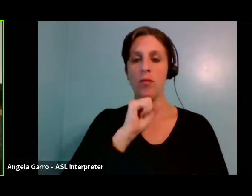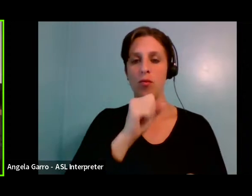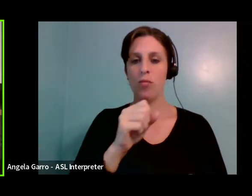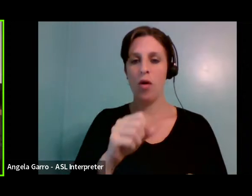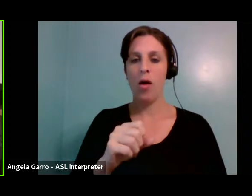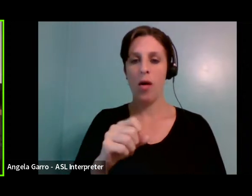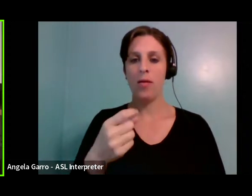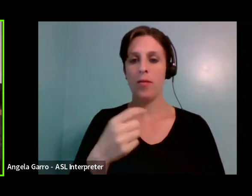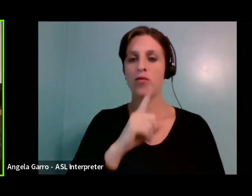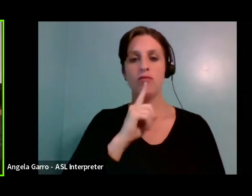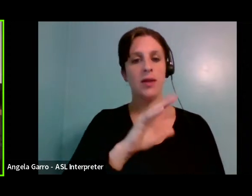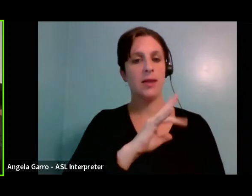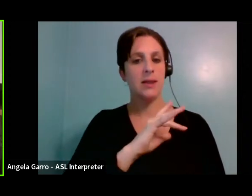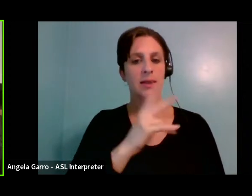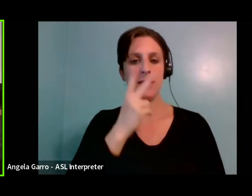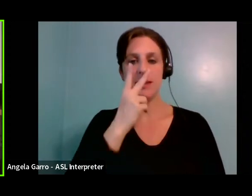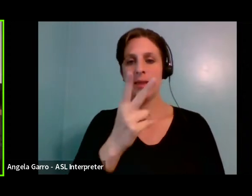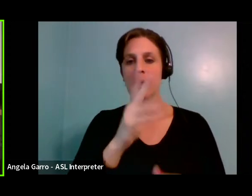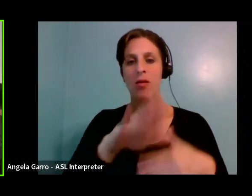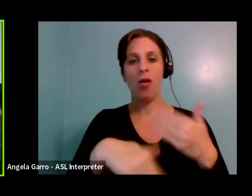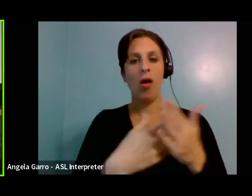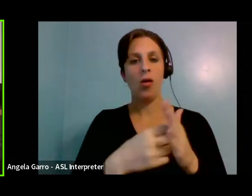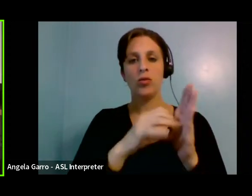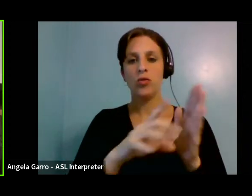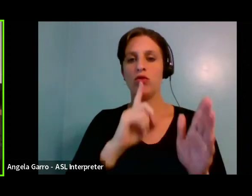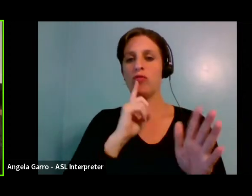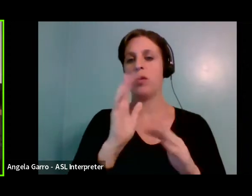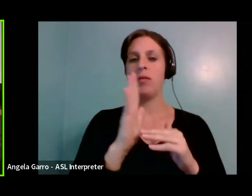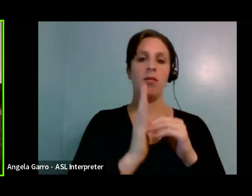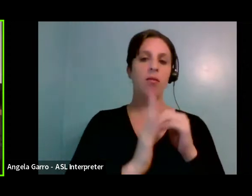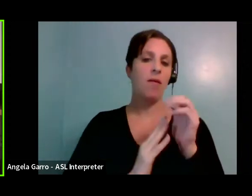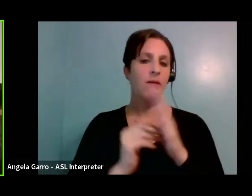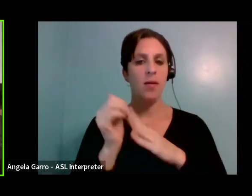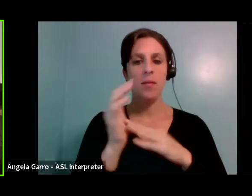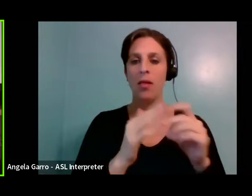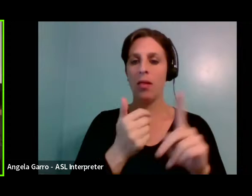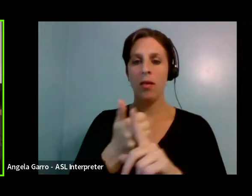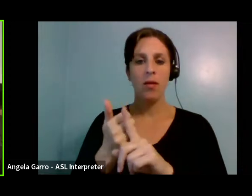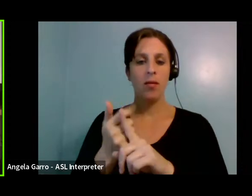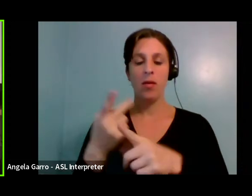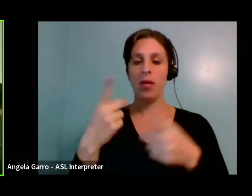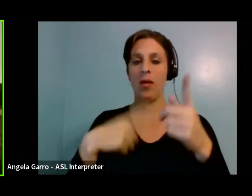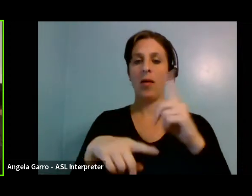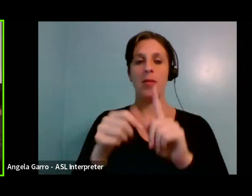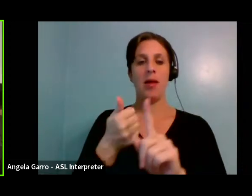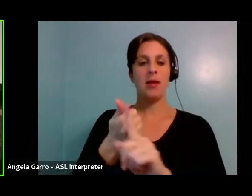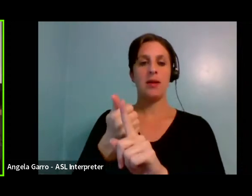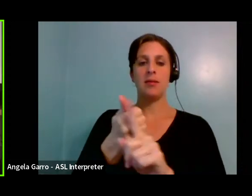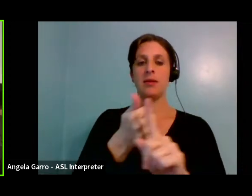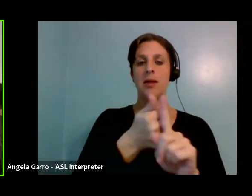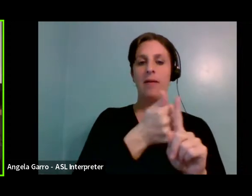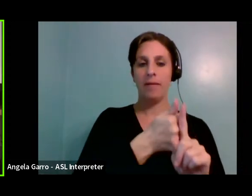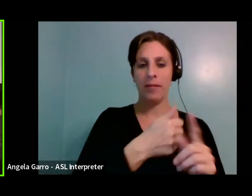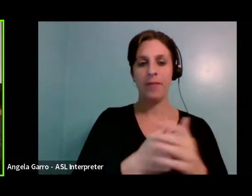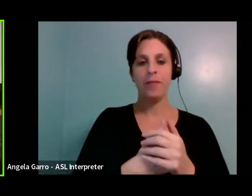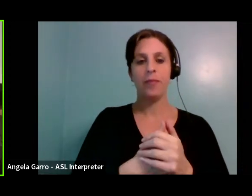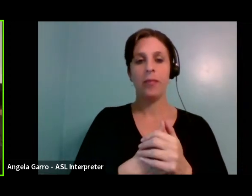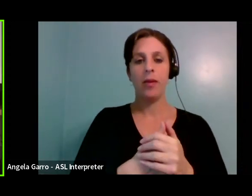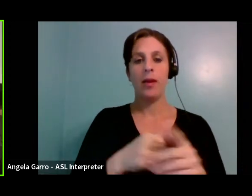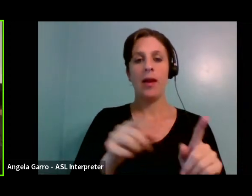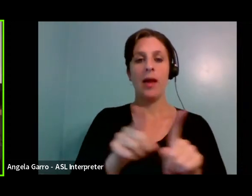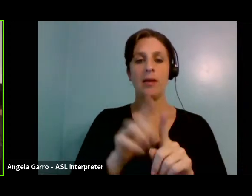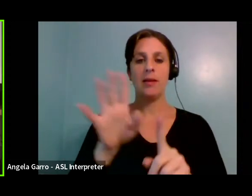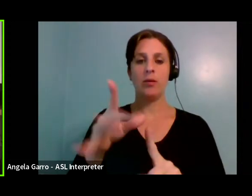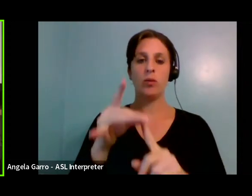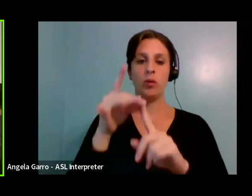all the students just being super comfortable and coming as themselves, as their unique